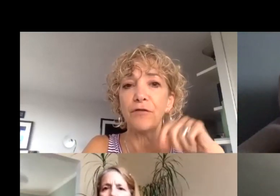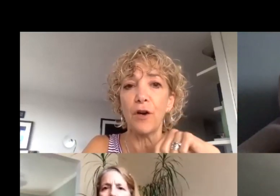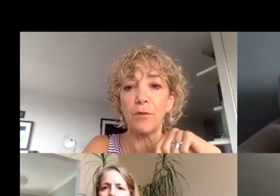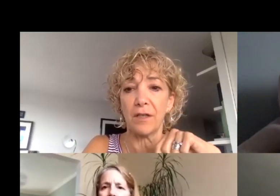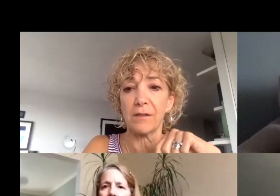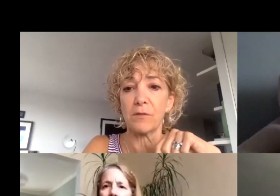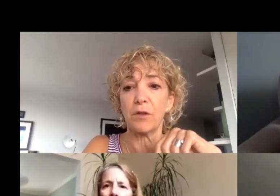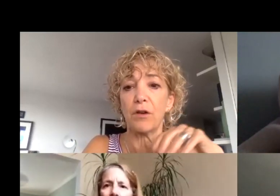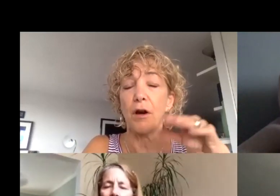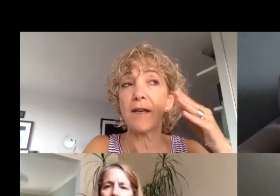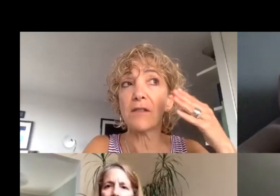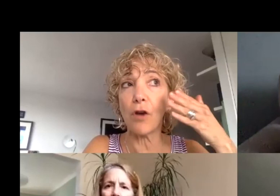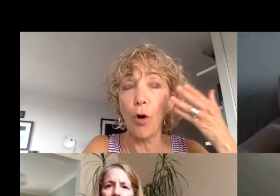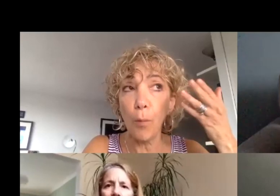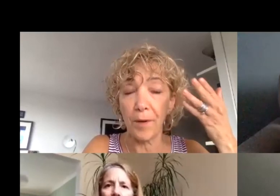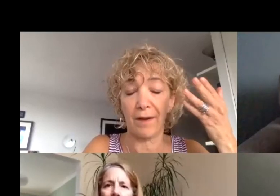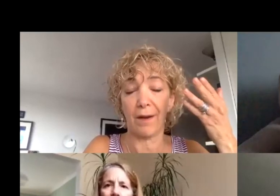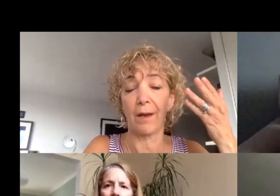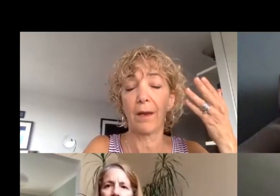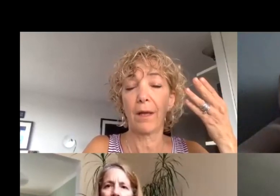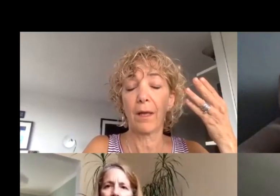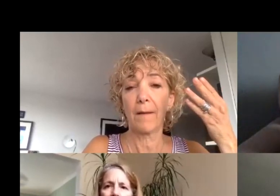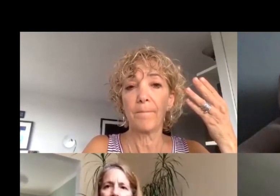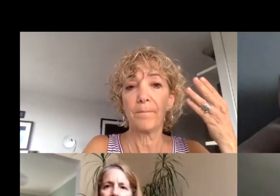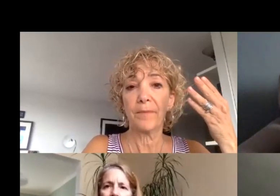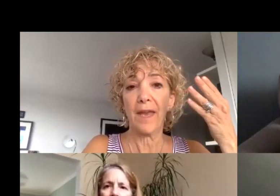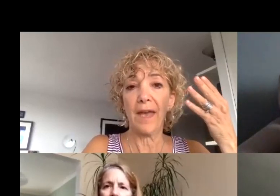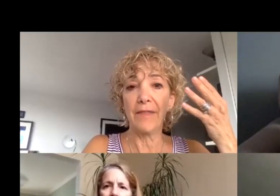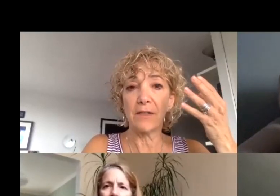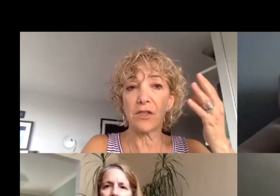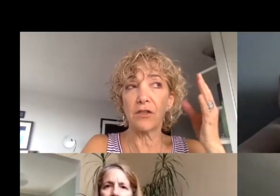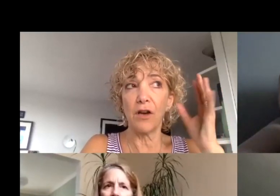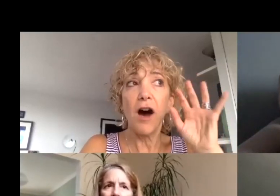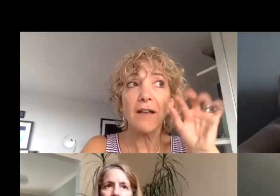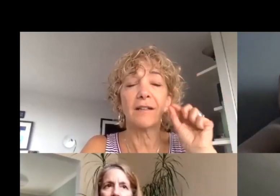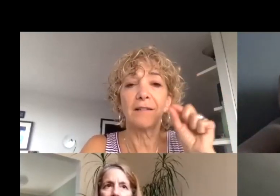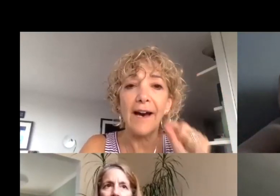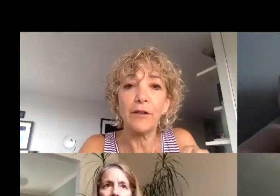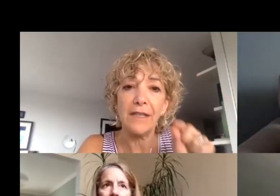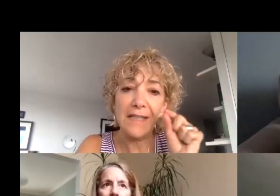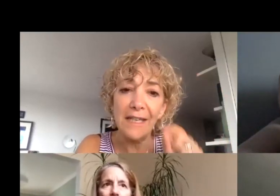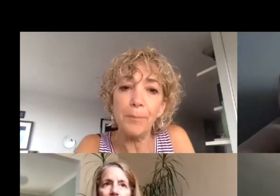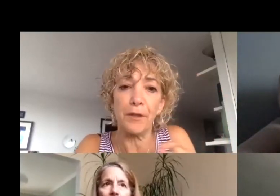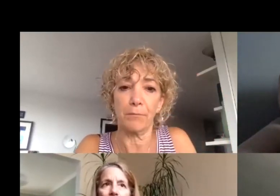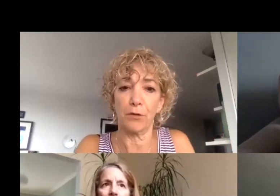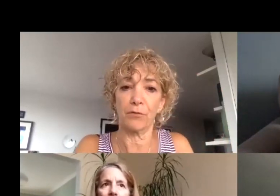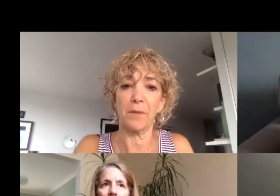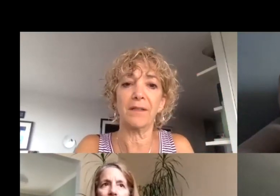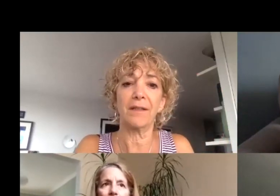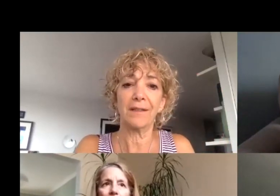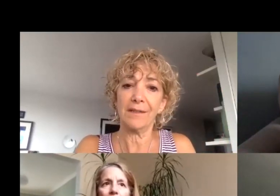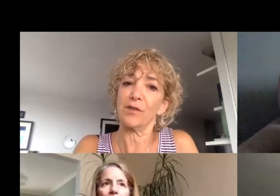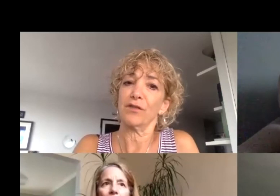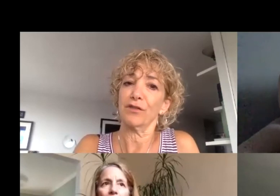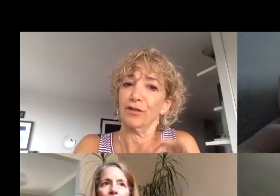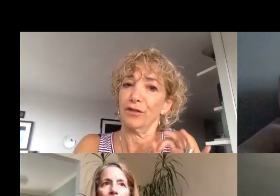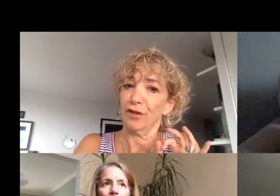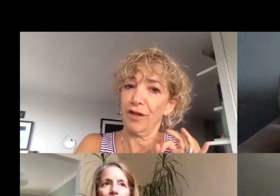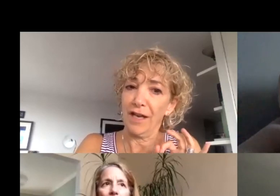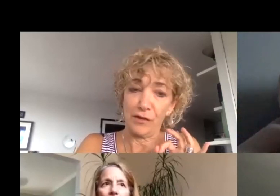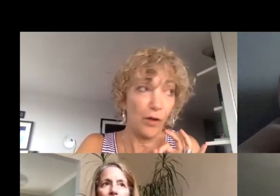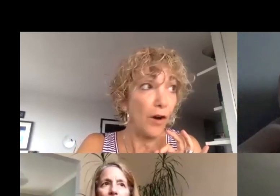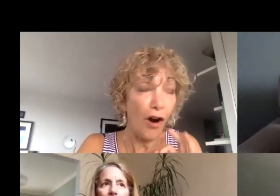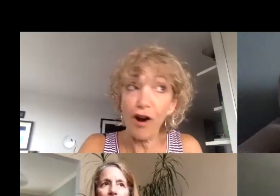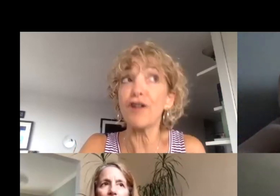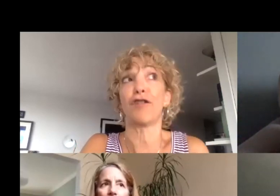your eyes open. And then to not inhibit movement is as